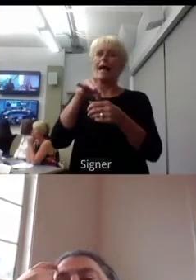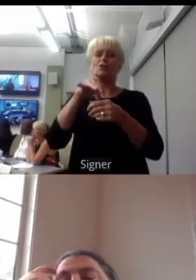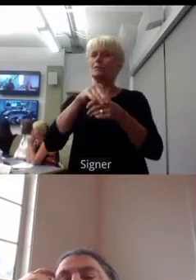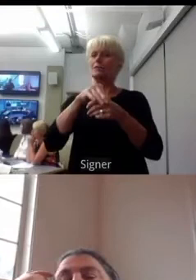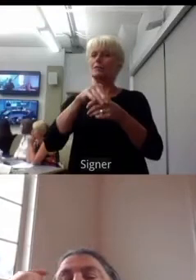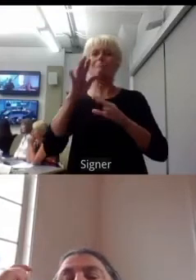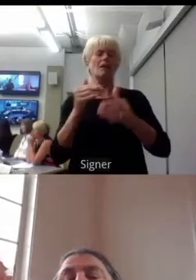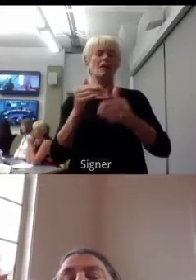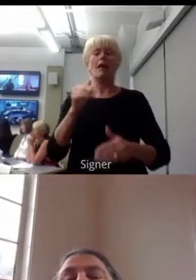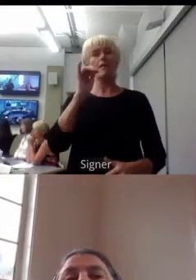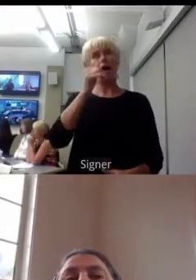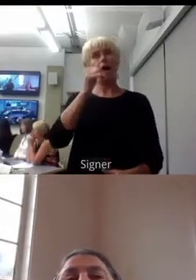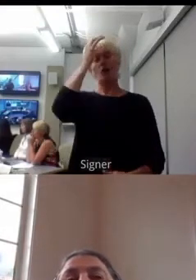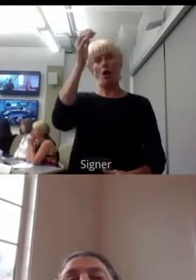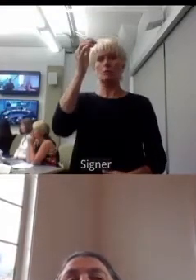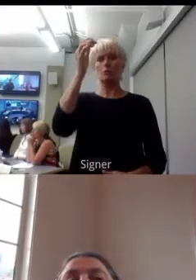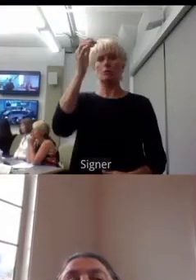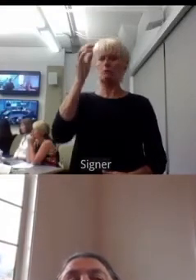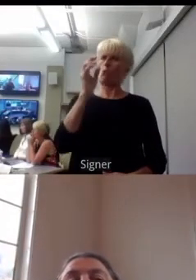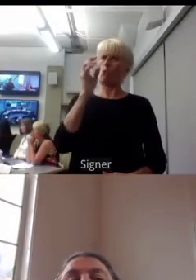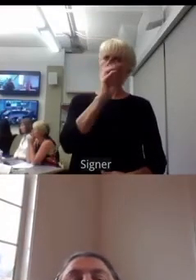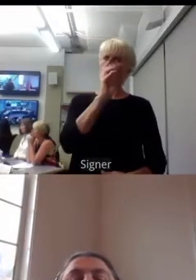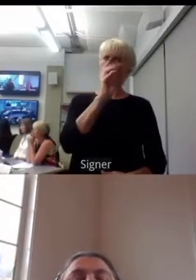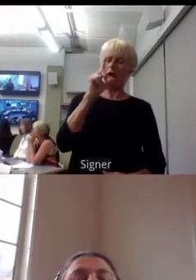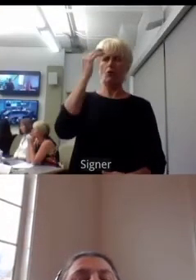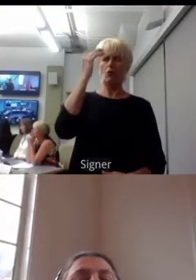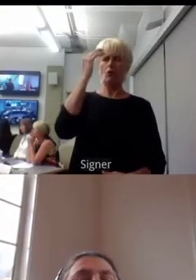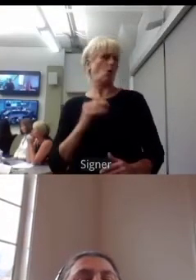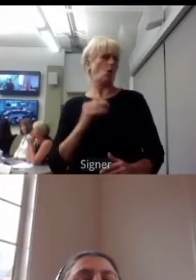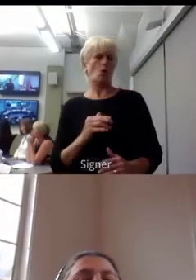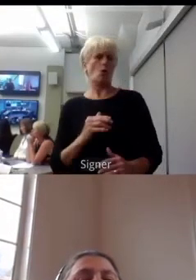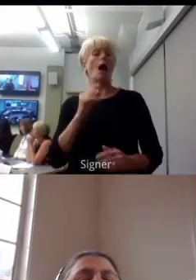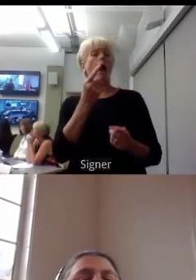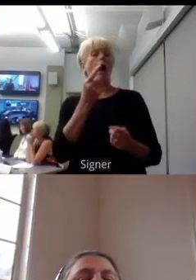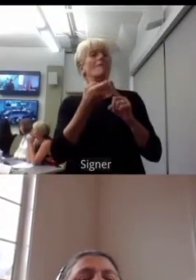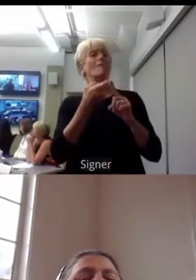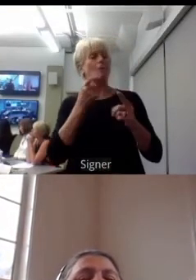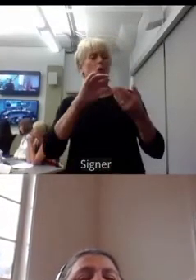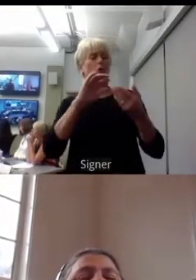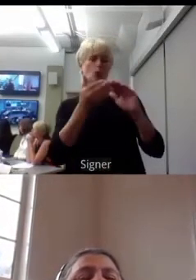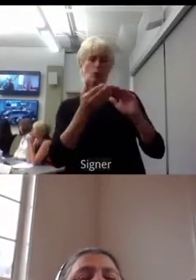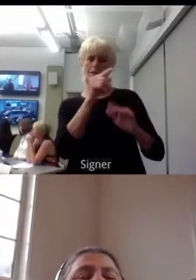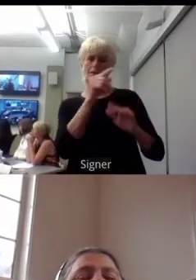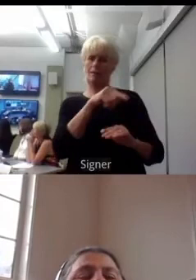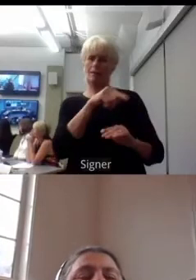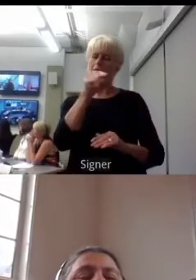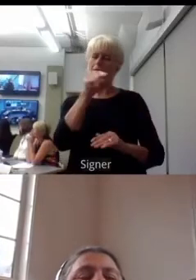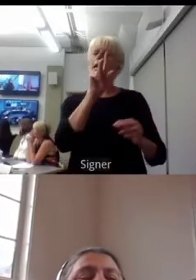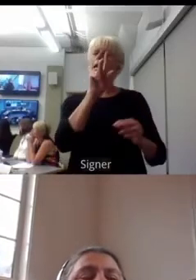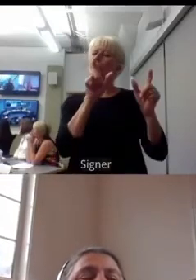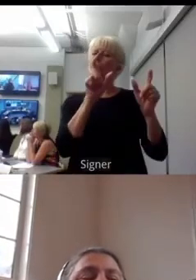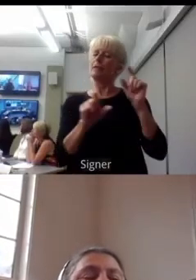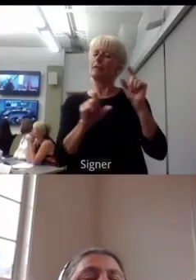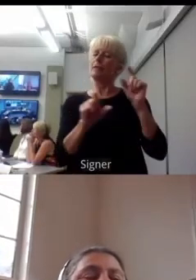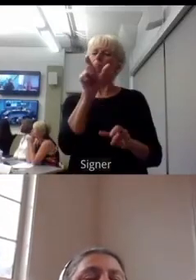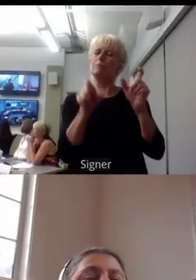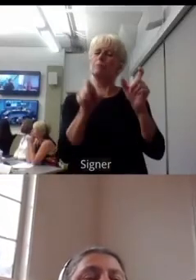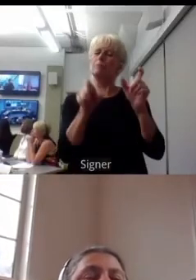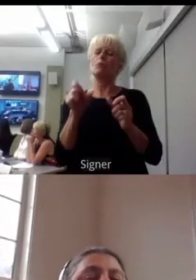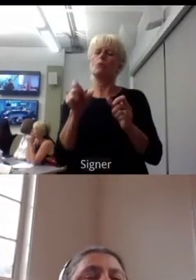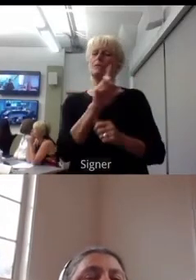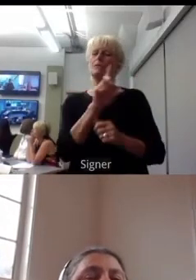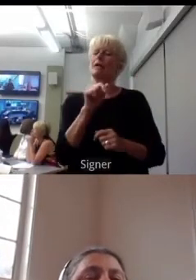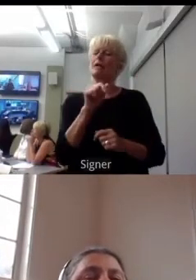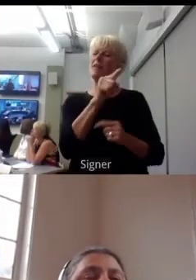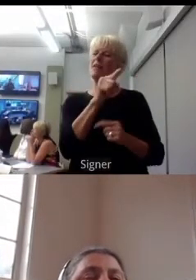The idea came from people with disabilities. They presented it to me, they pushed for it, and their support was